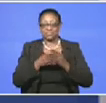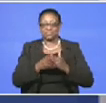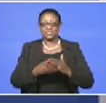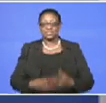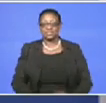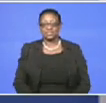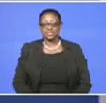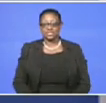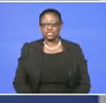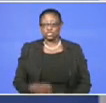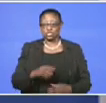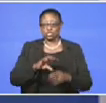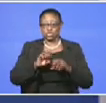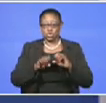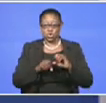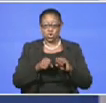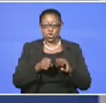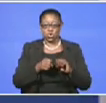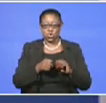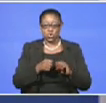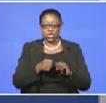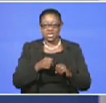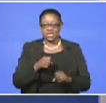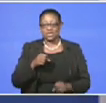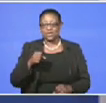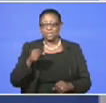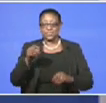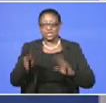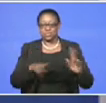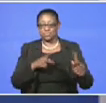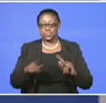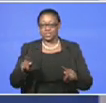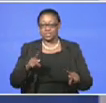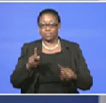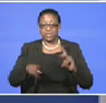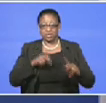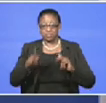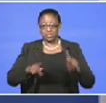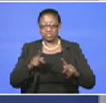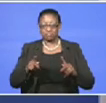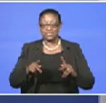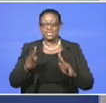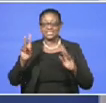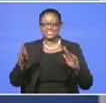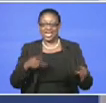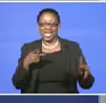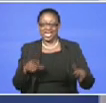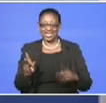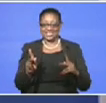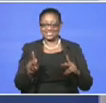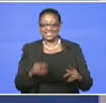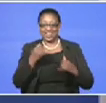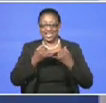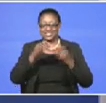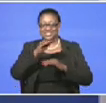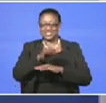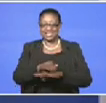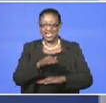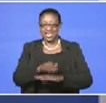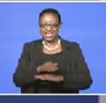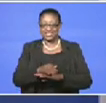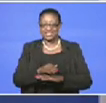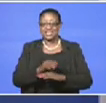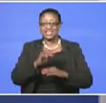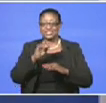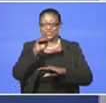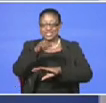Well, hundreds of soca lovers waved glow sticks in the air while they danced to music from some of the genre's top entertainers last night during night